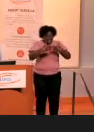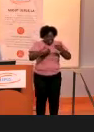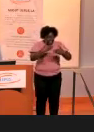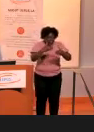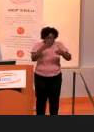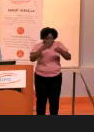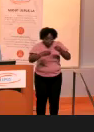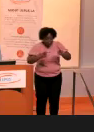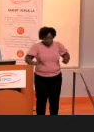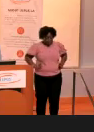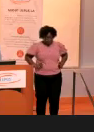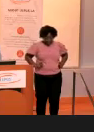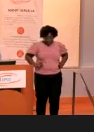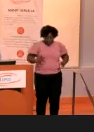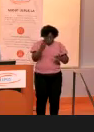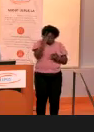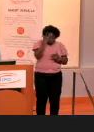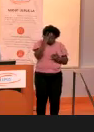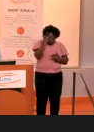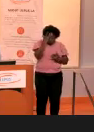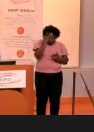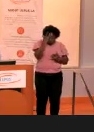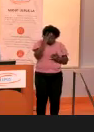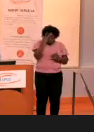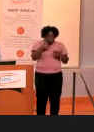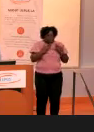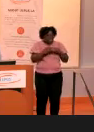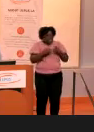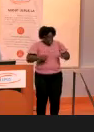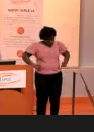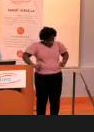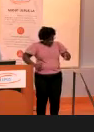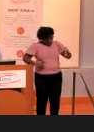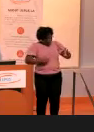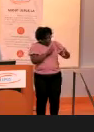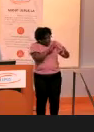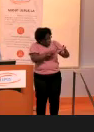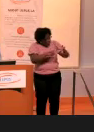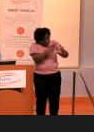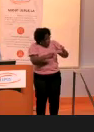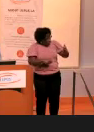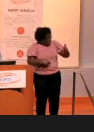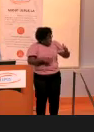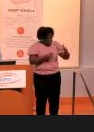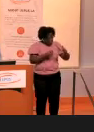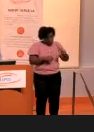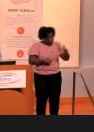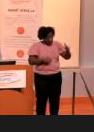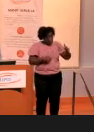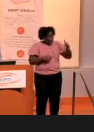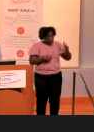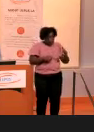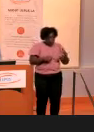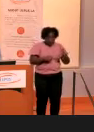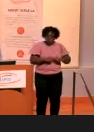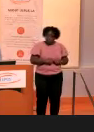of kidney disease where we see a lot of scarring and not as much active inflammation.